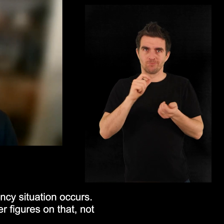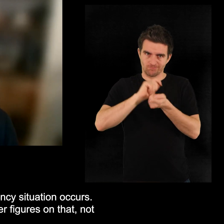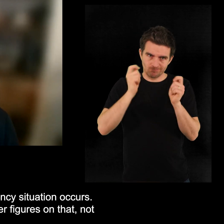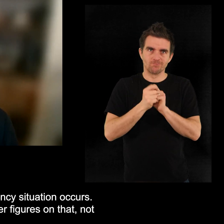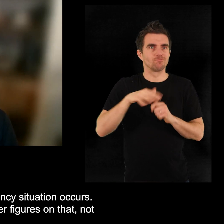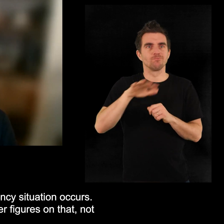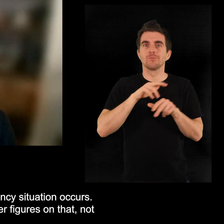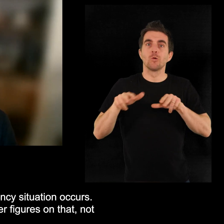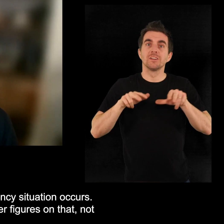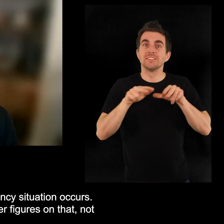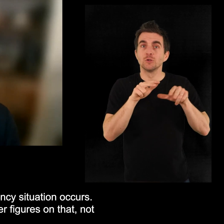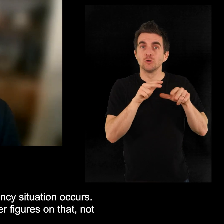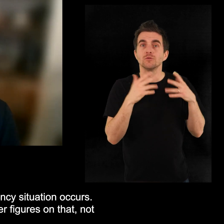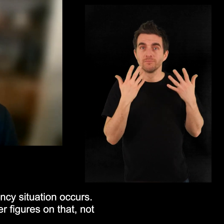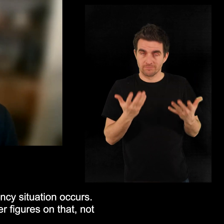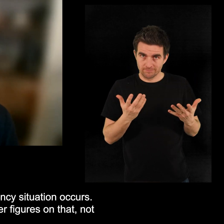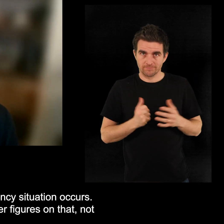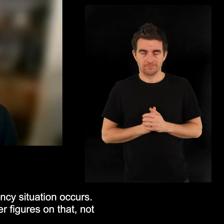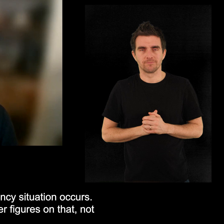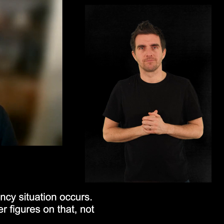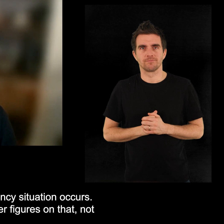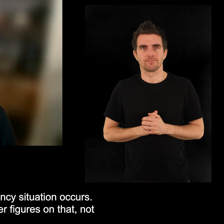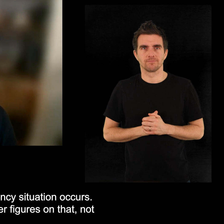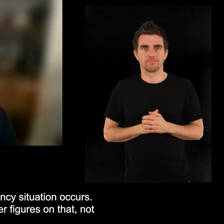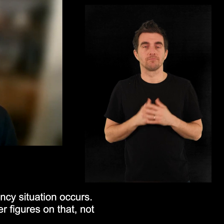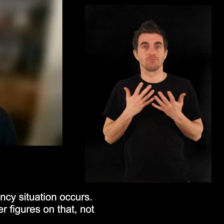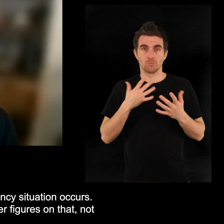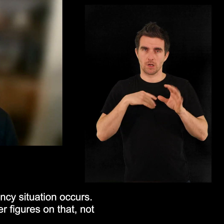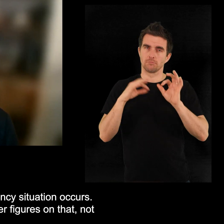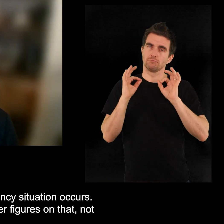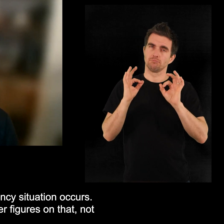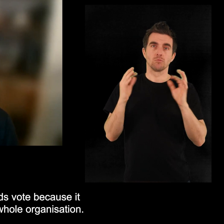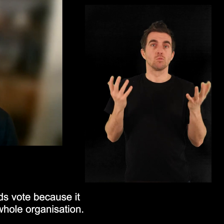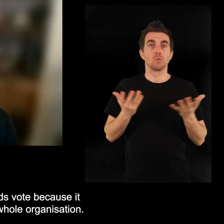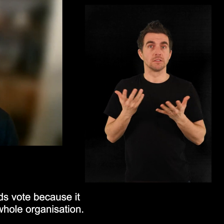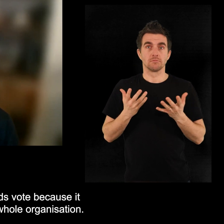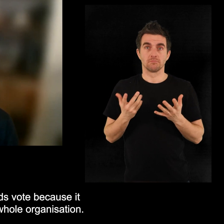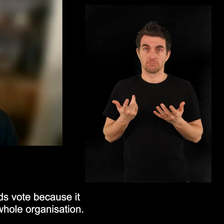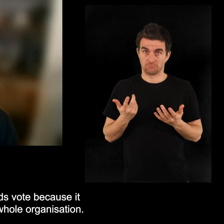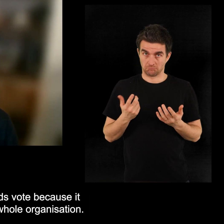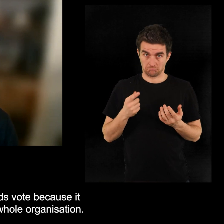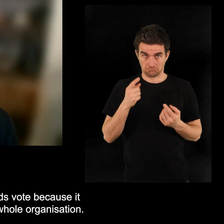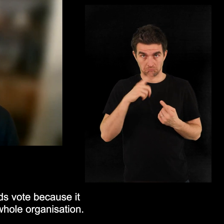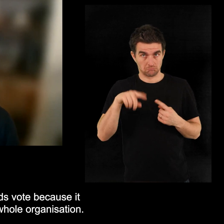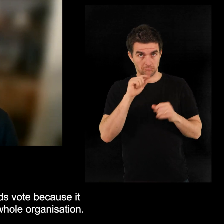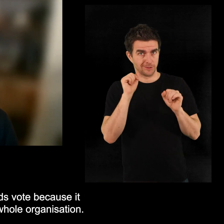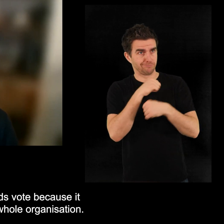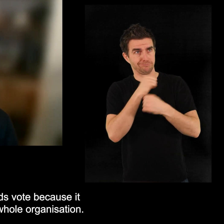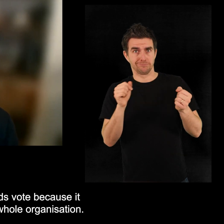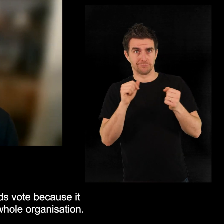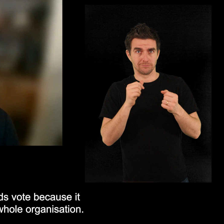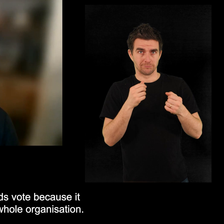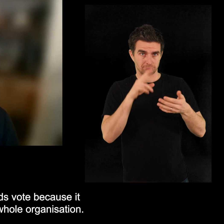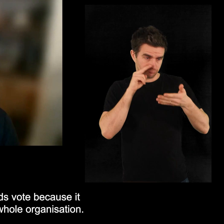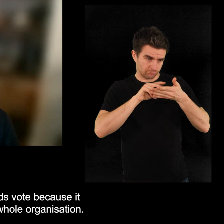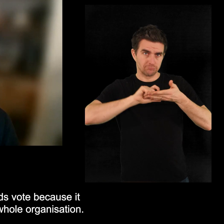emergency situation occurs. Very often, people have higher figures on that, not just a 50% vote, but a 2/3